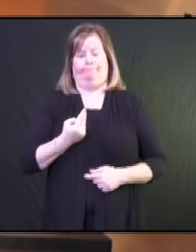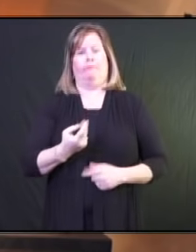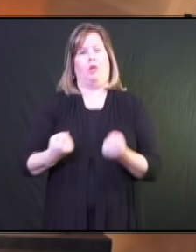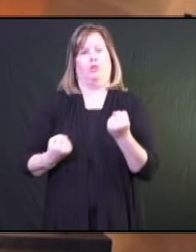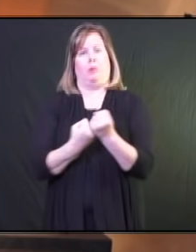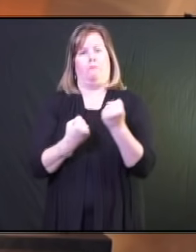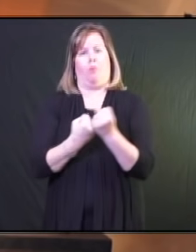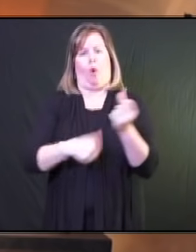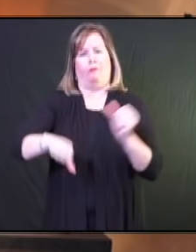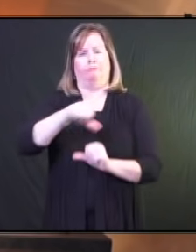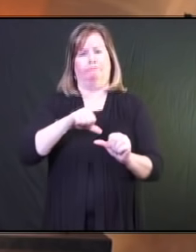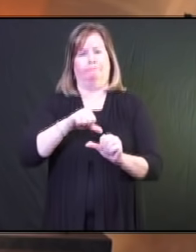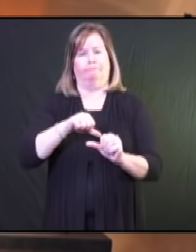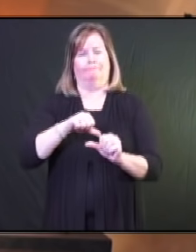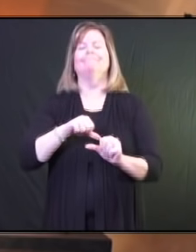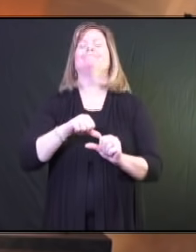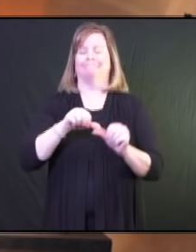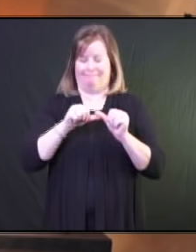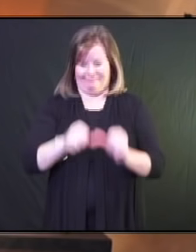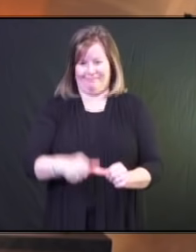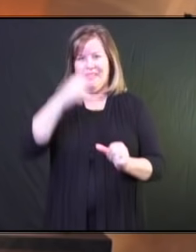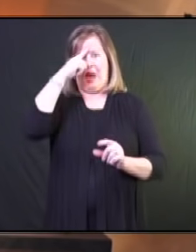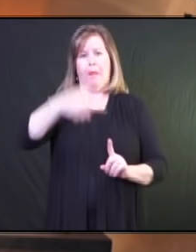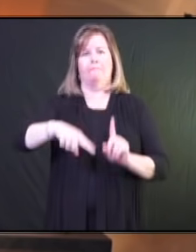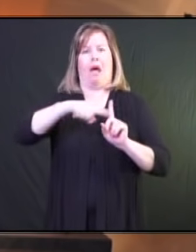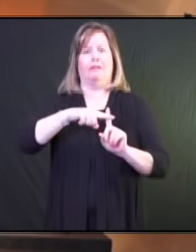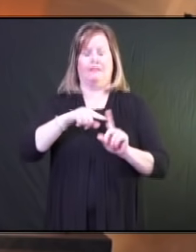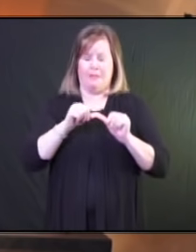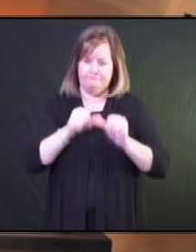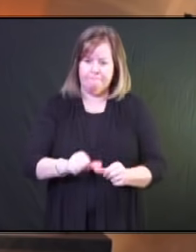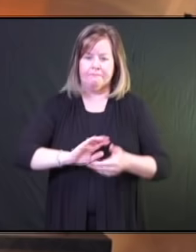So I just want to encourage you to stay positive, stay heroic,